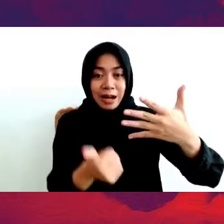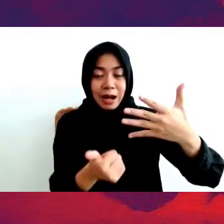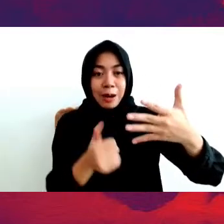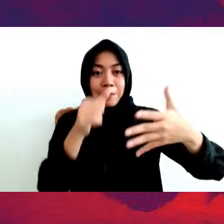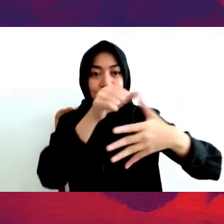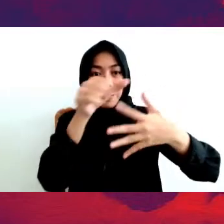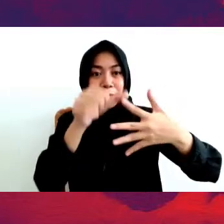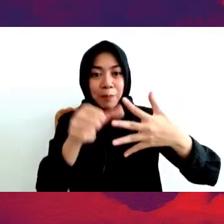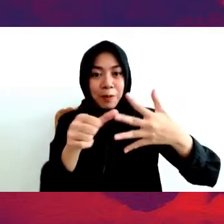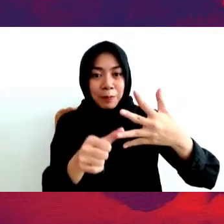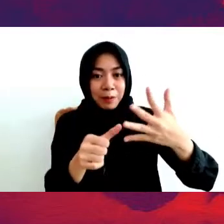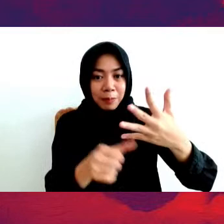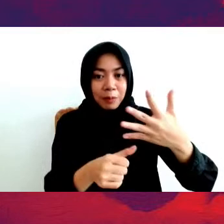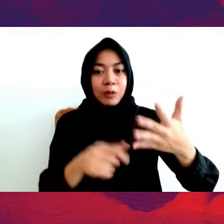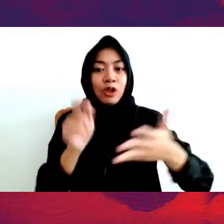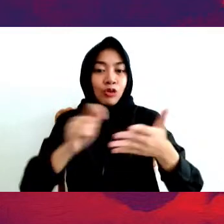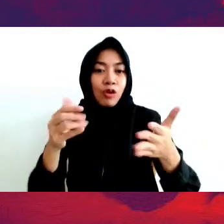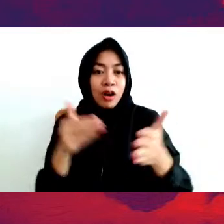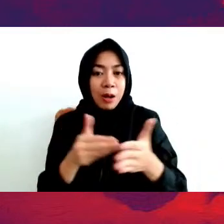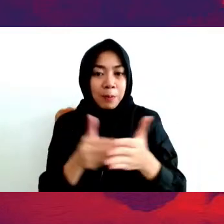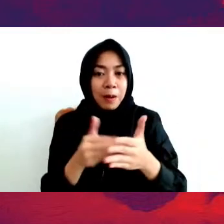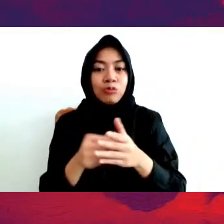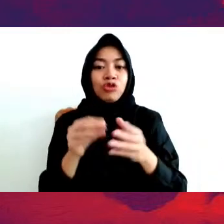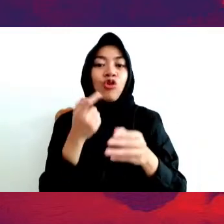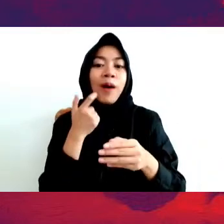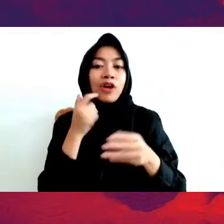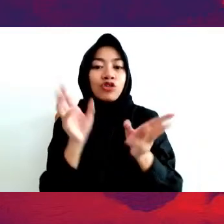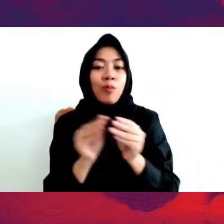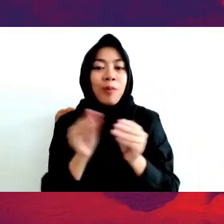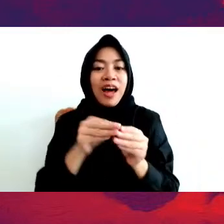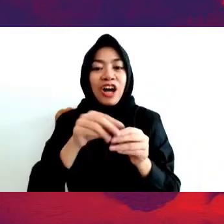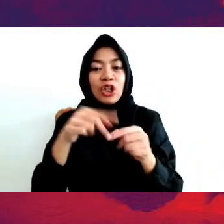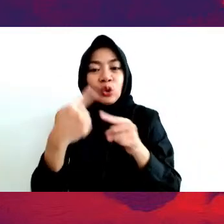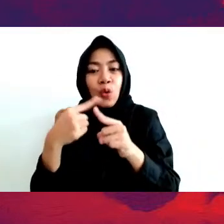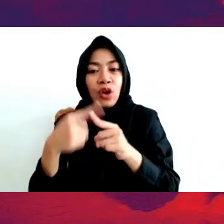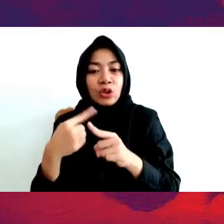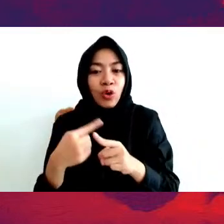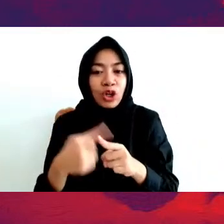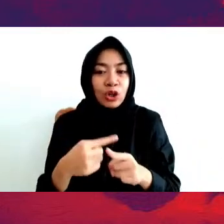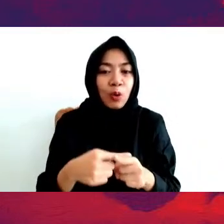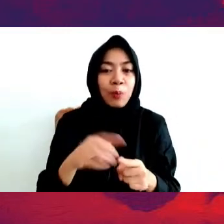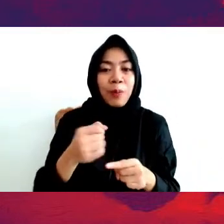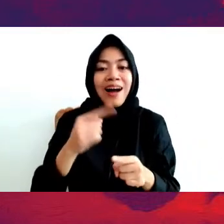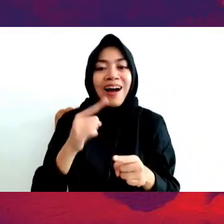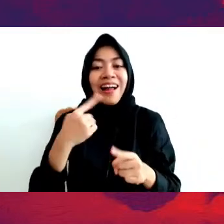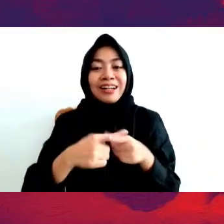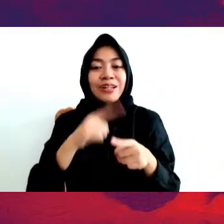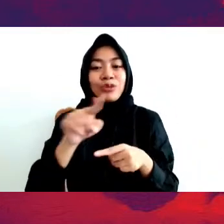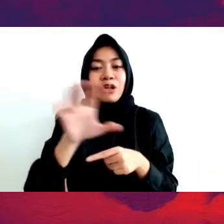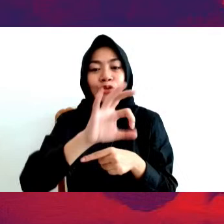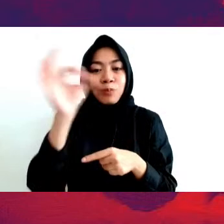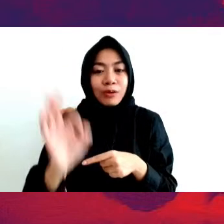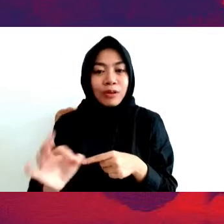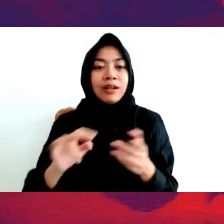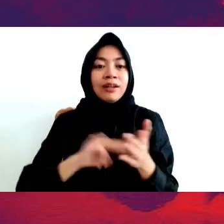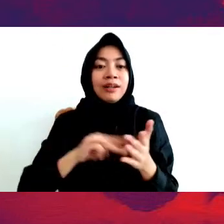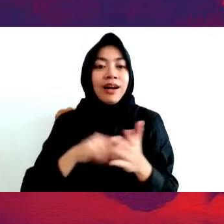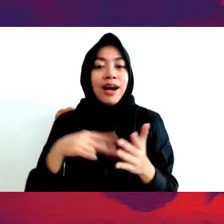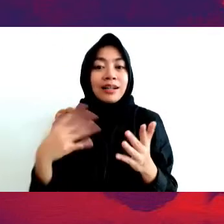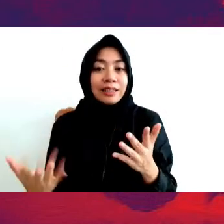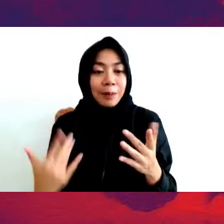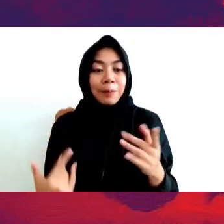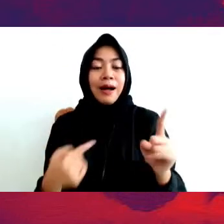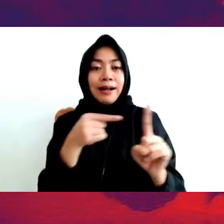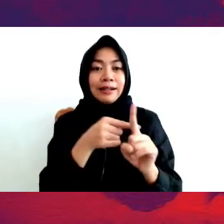deprivation score adds up to 61%. And since the definition of the global MPI, the poverty cutoff for the global